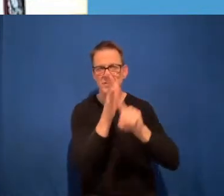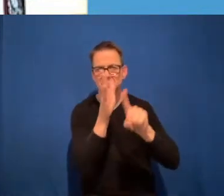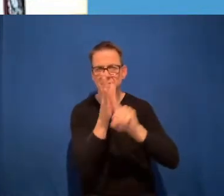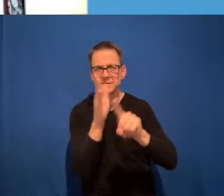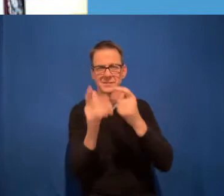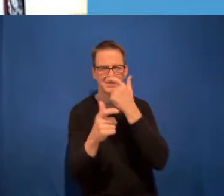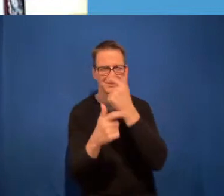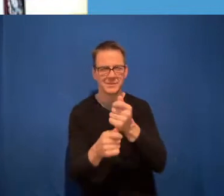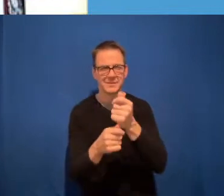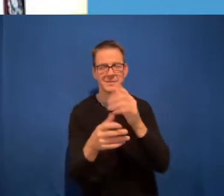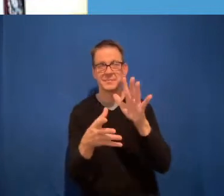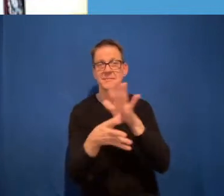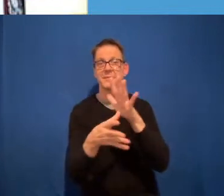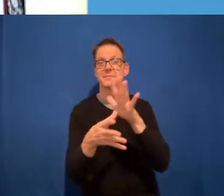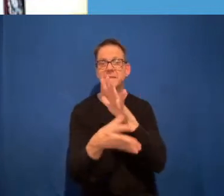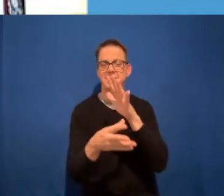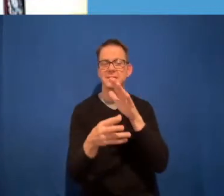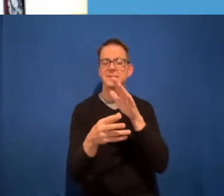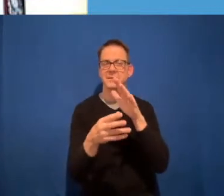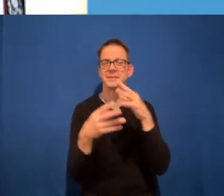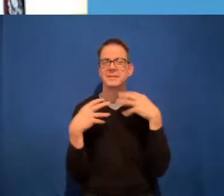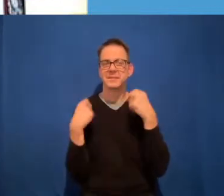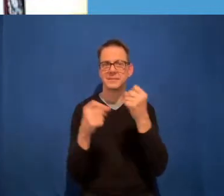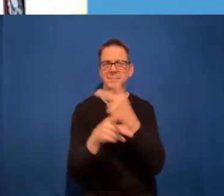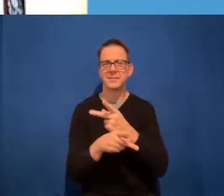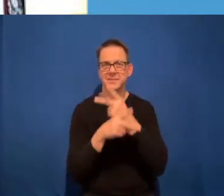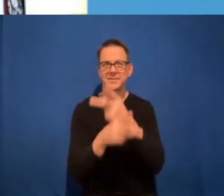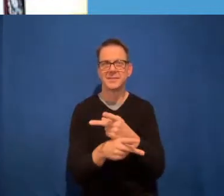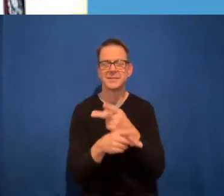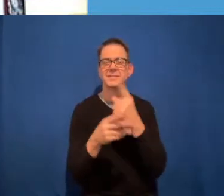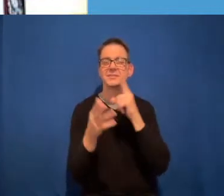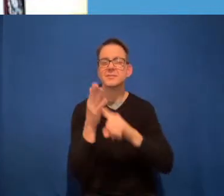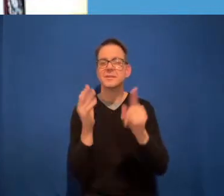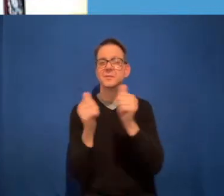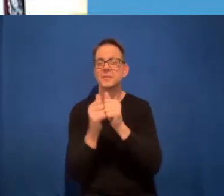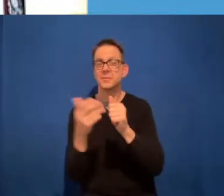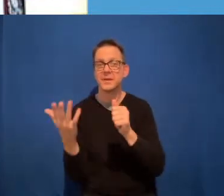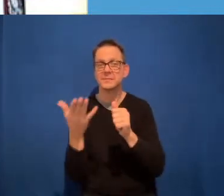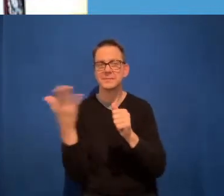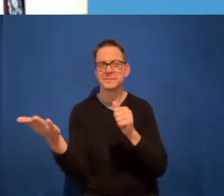system, in which we can sustain the clinics. Thank you.